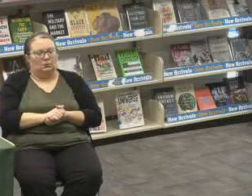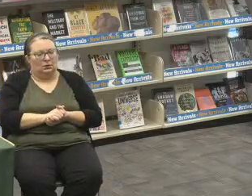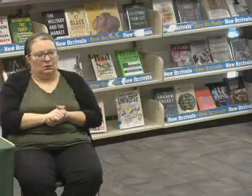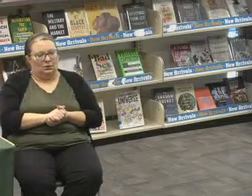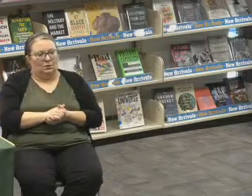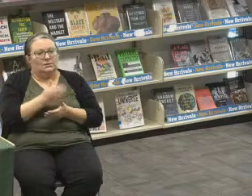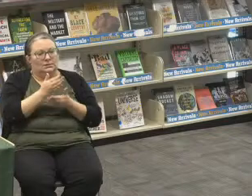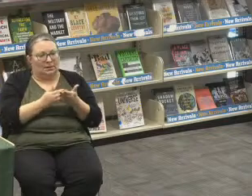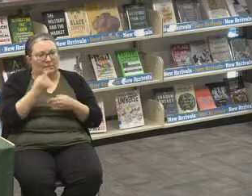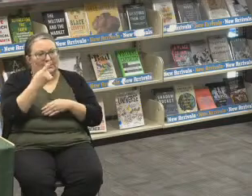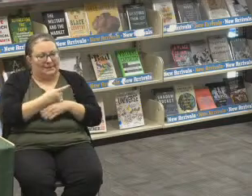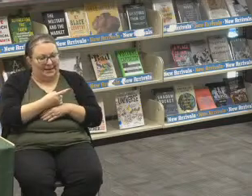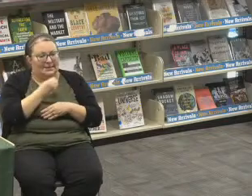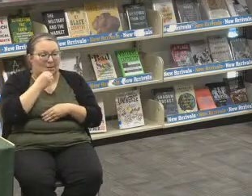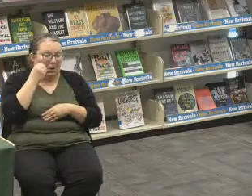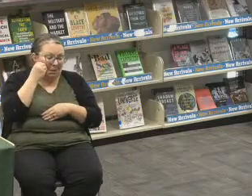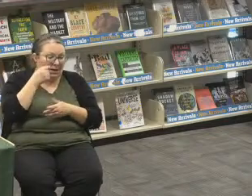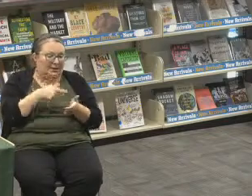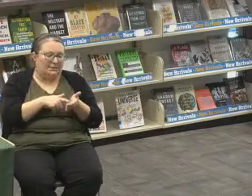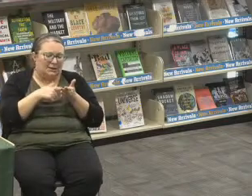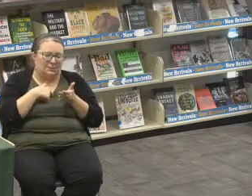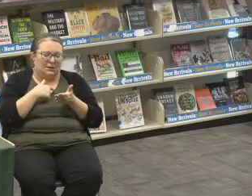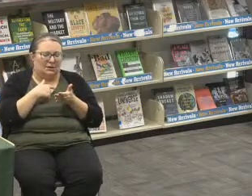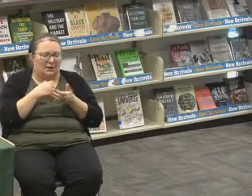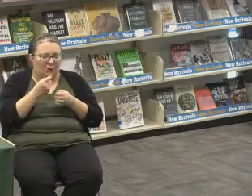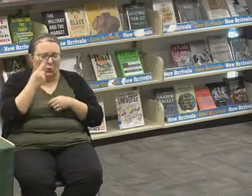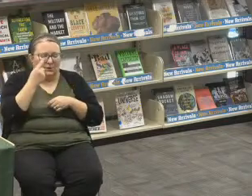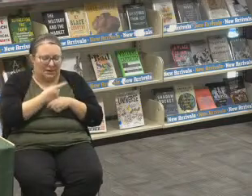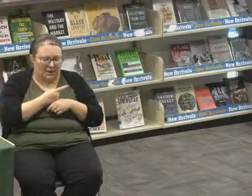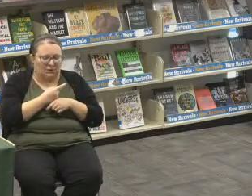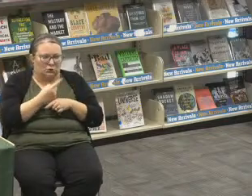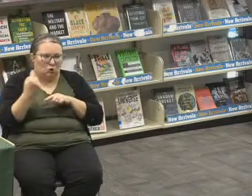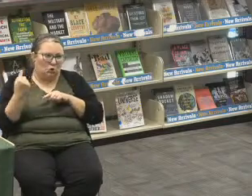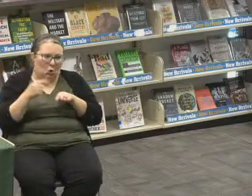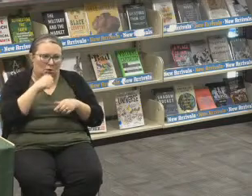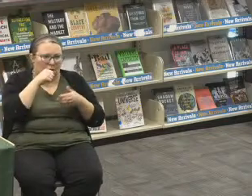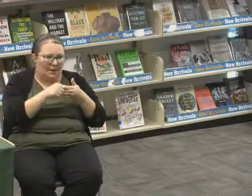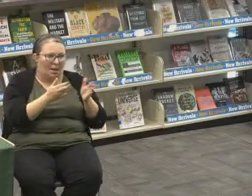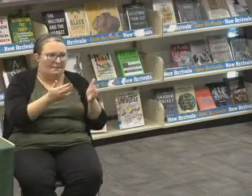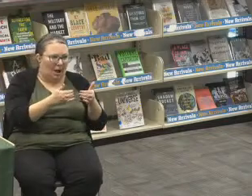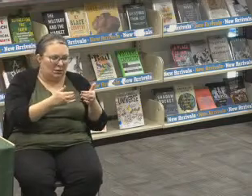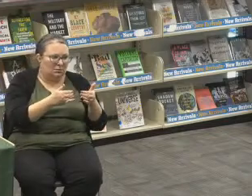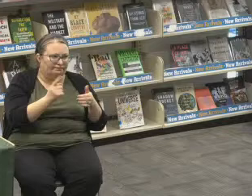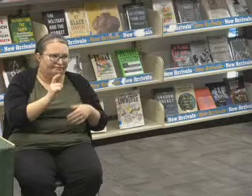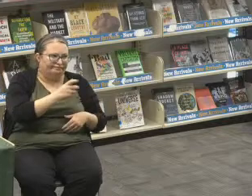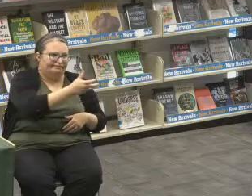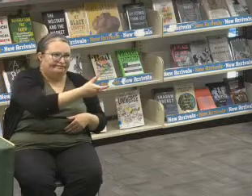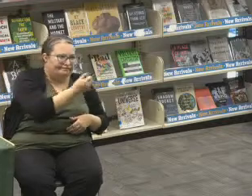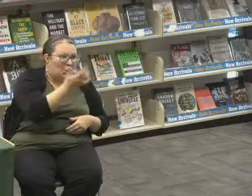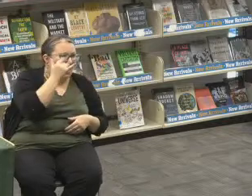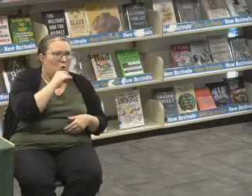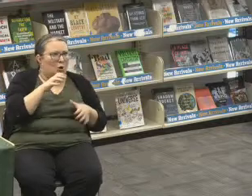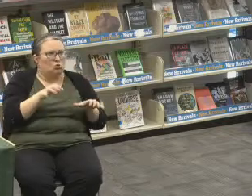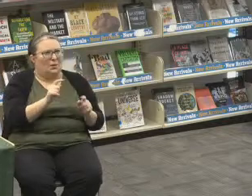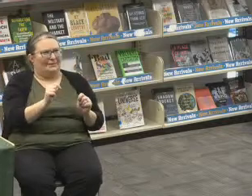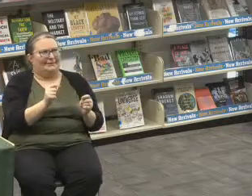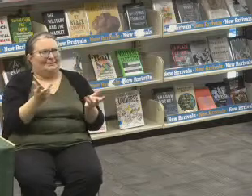There are some days at home where it takes me a couple of days to go to the mailbox at home. Why don't I do